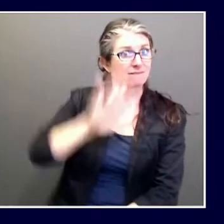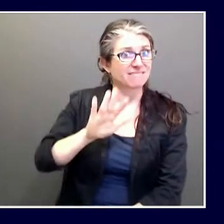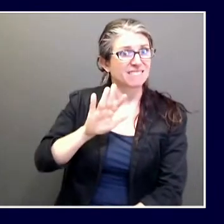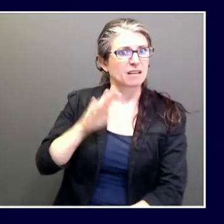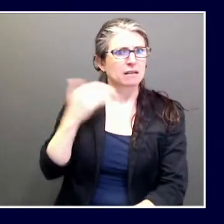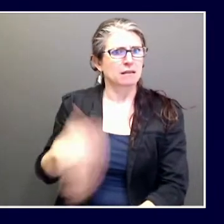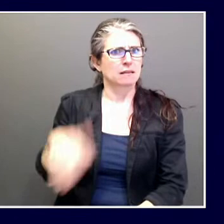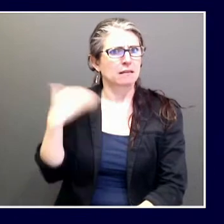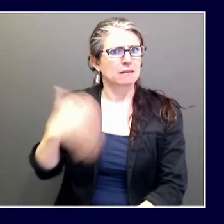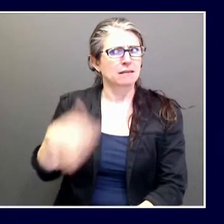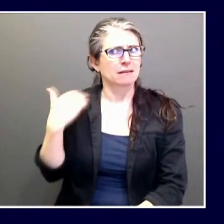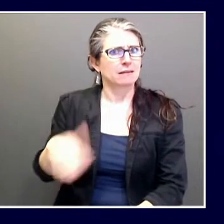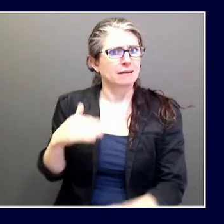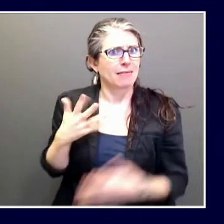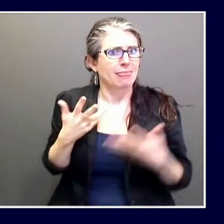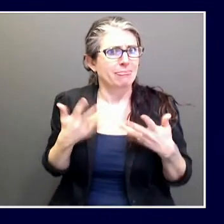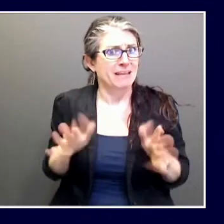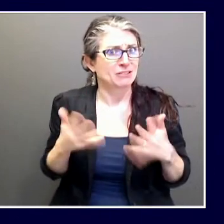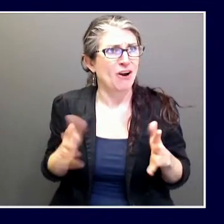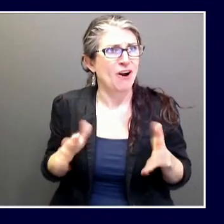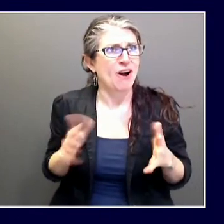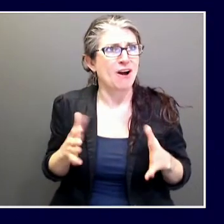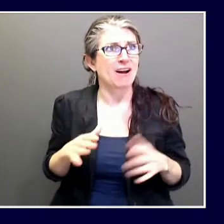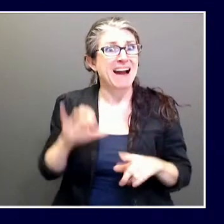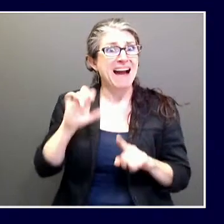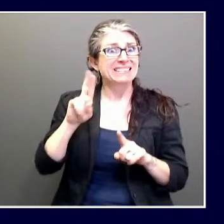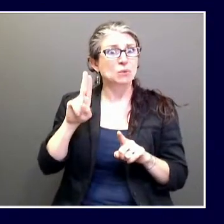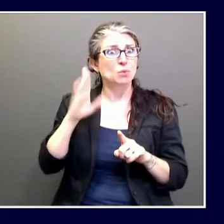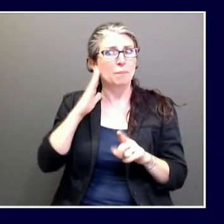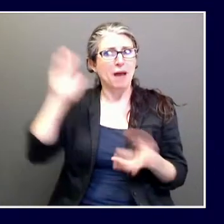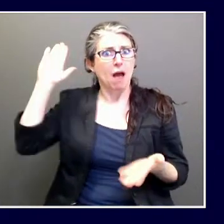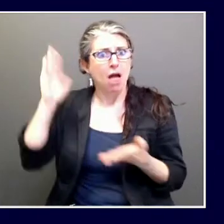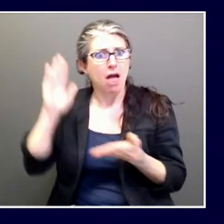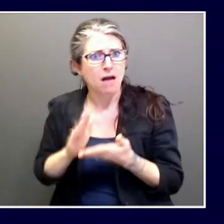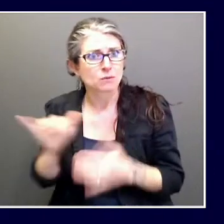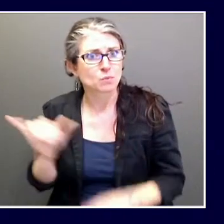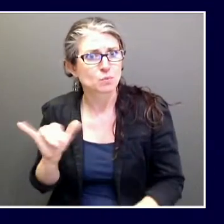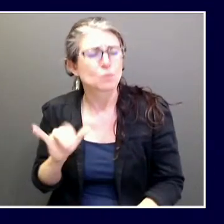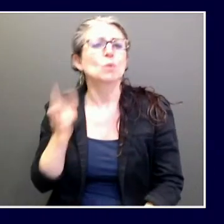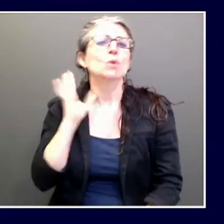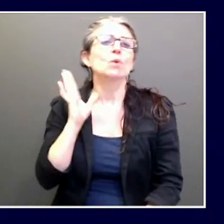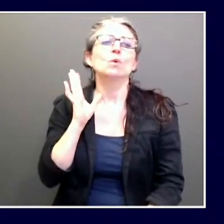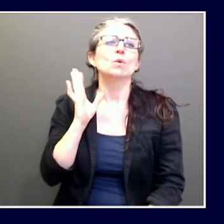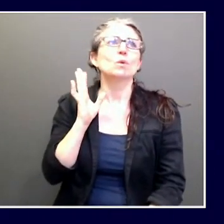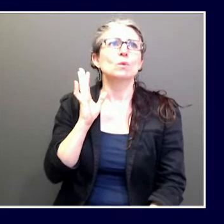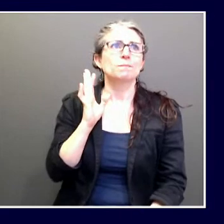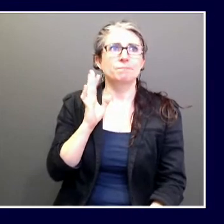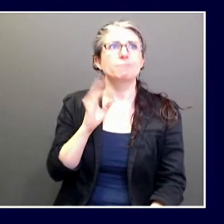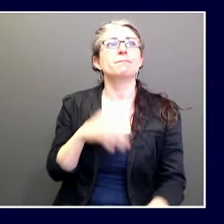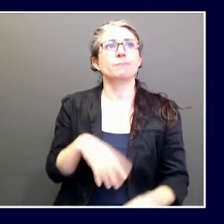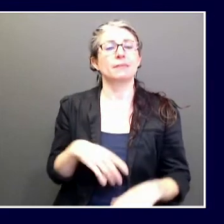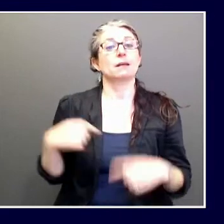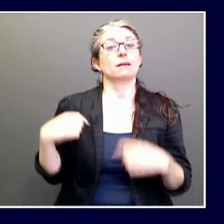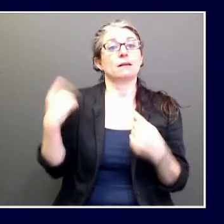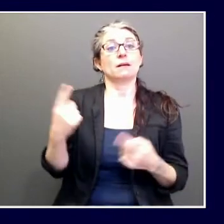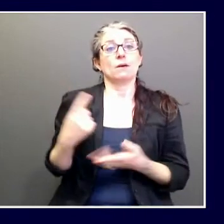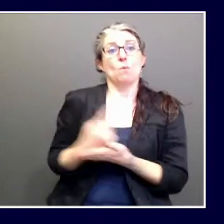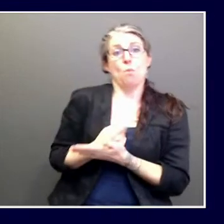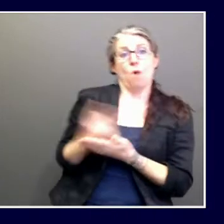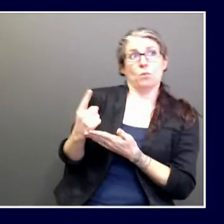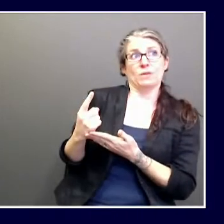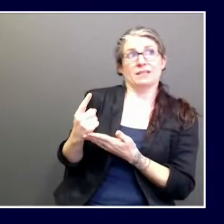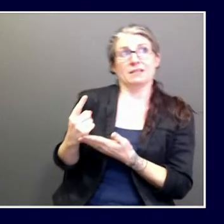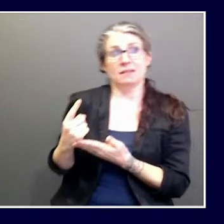Turning now to testing. Our 7-day average PCR positivity rate has now risen